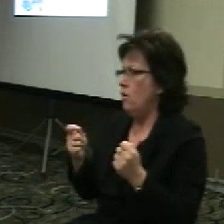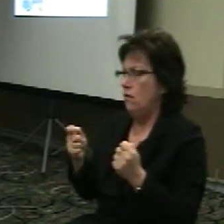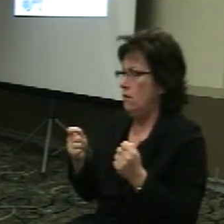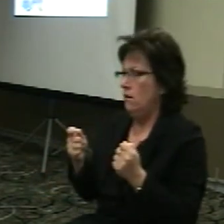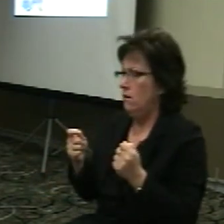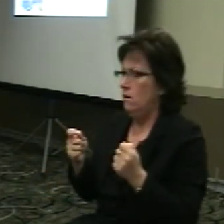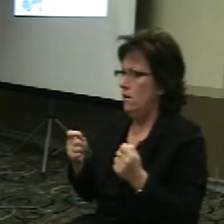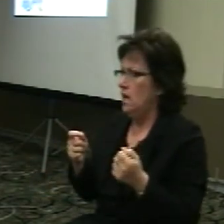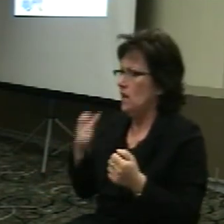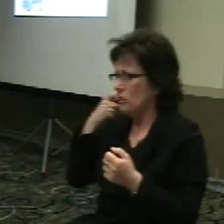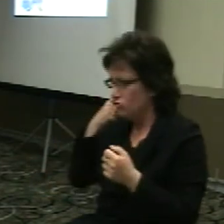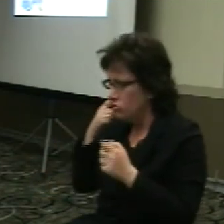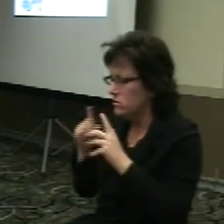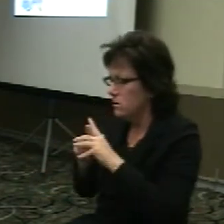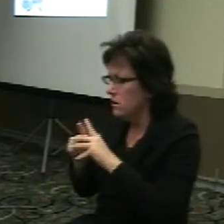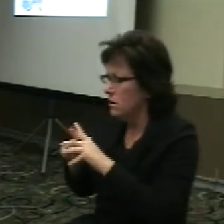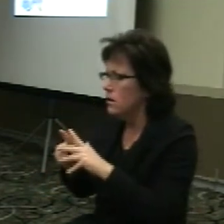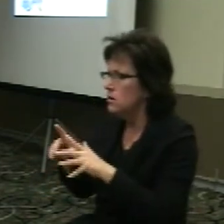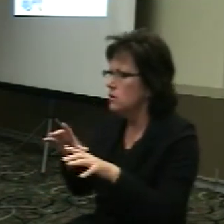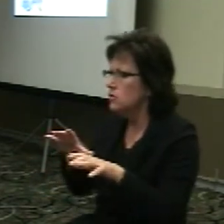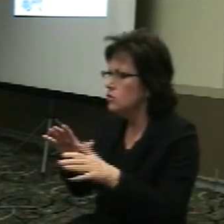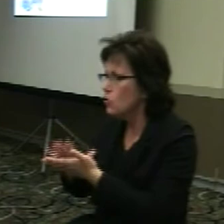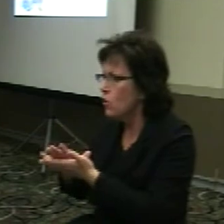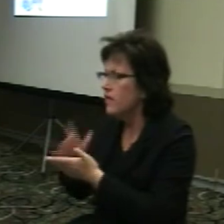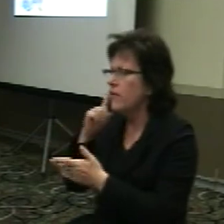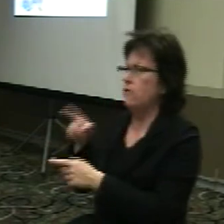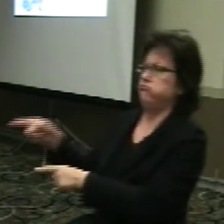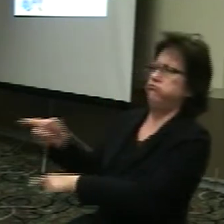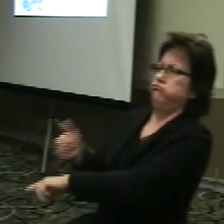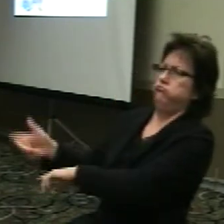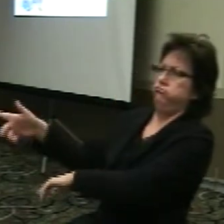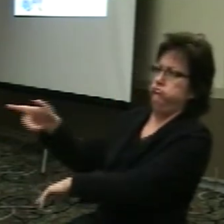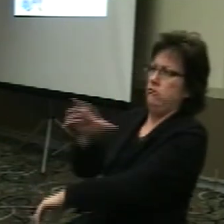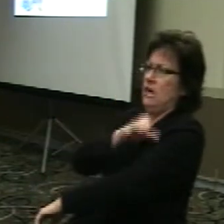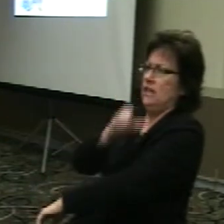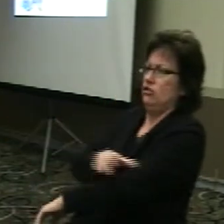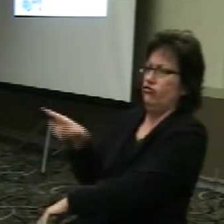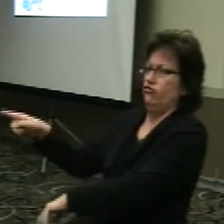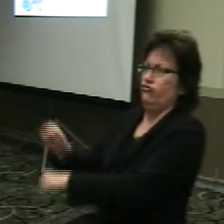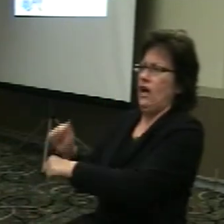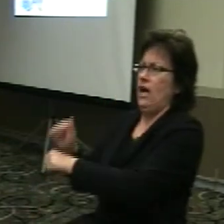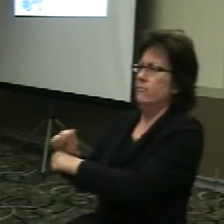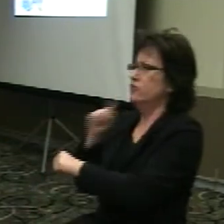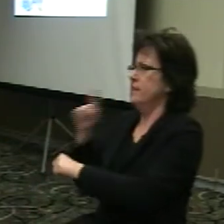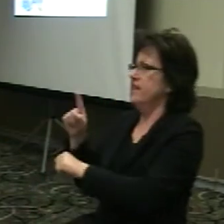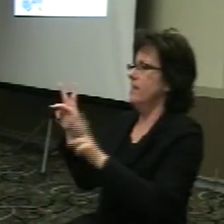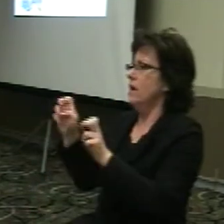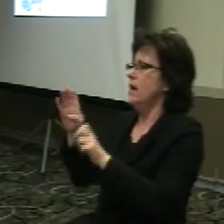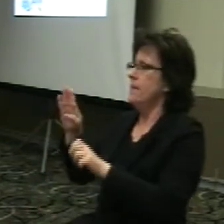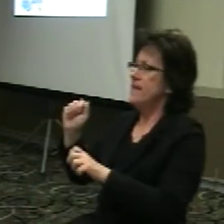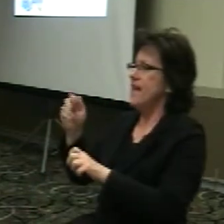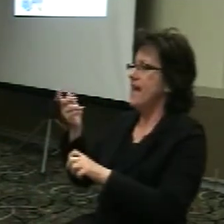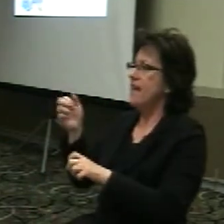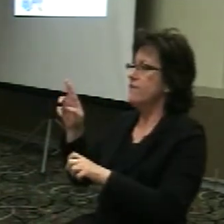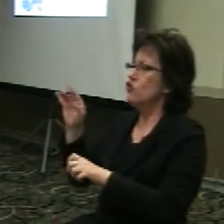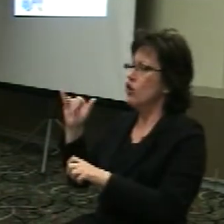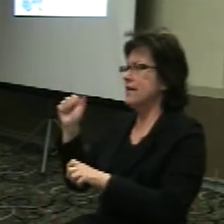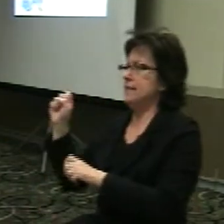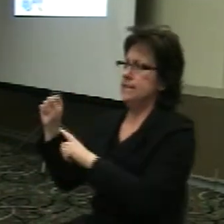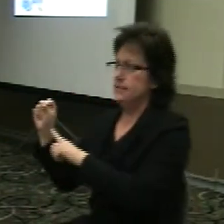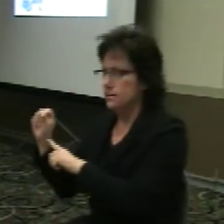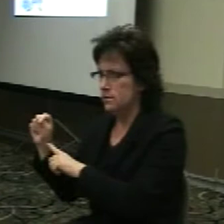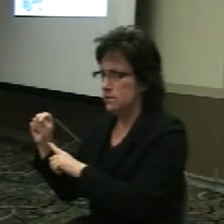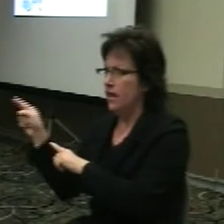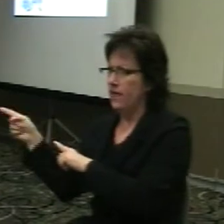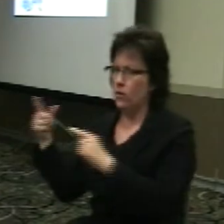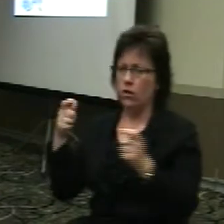into the schools, and it was thought to be this is the clinician's job, to be the behaviorist. And they will direct you,